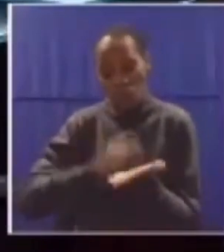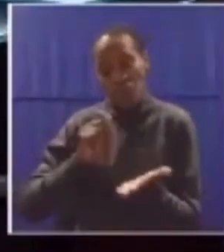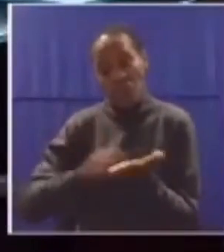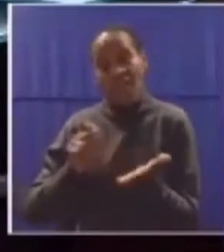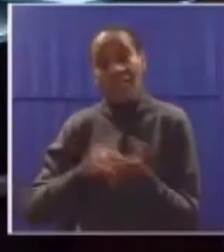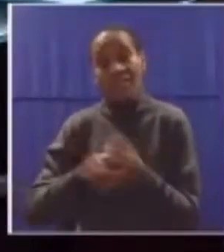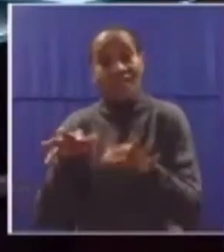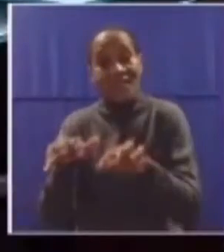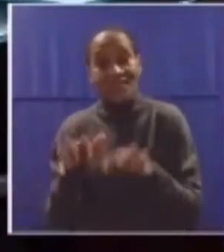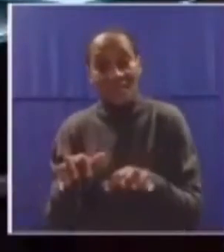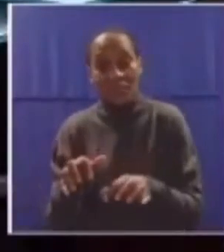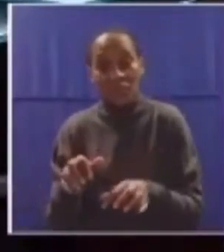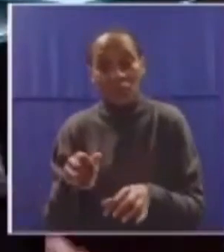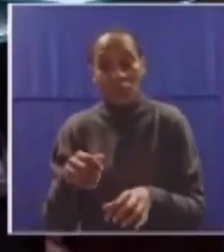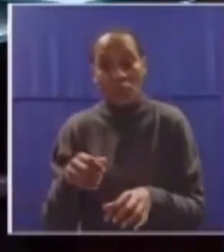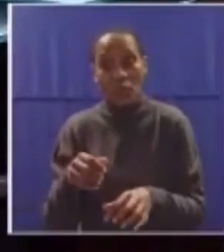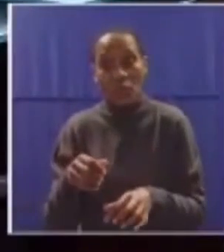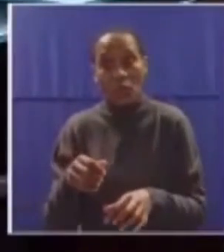PILS, guess